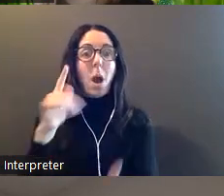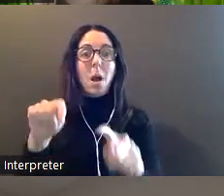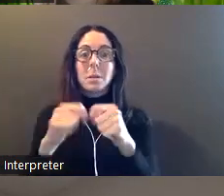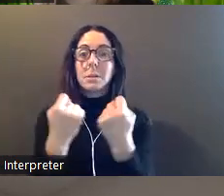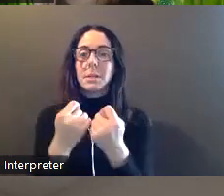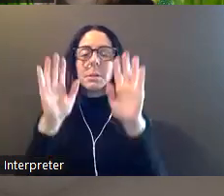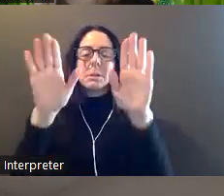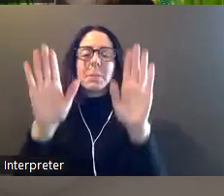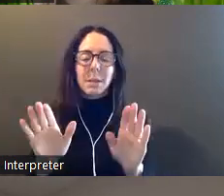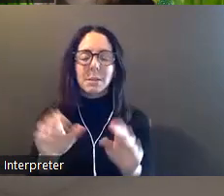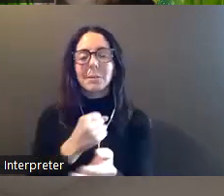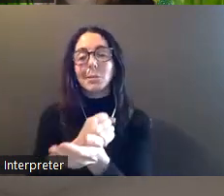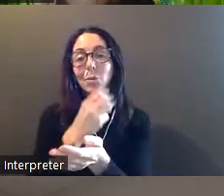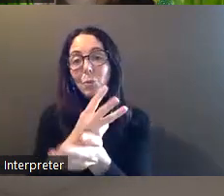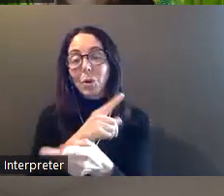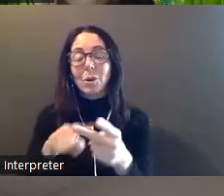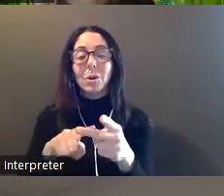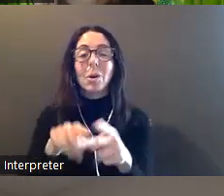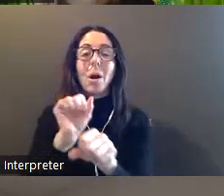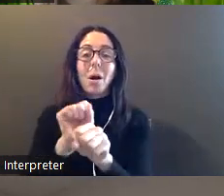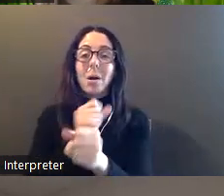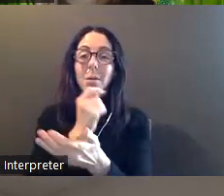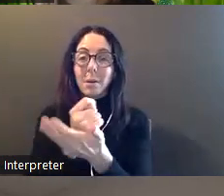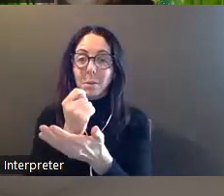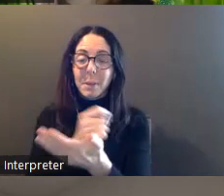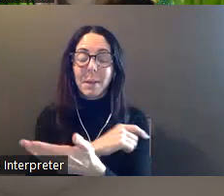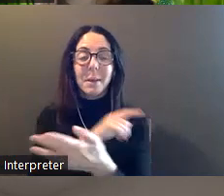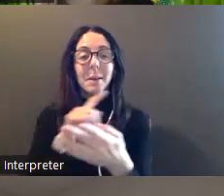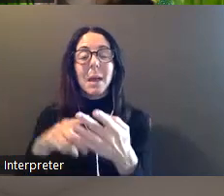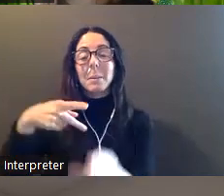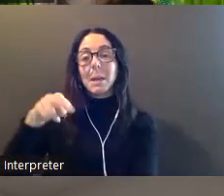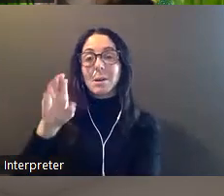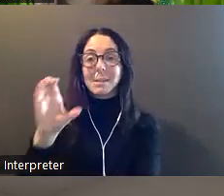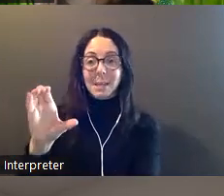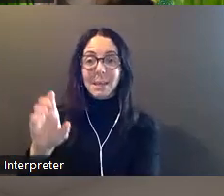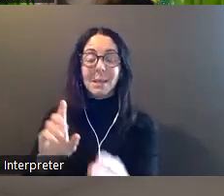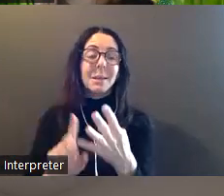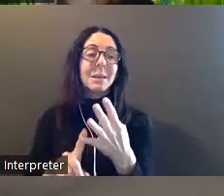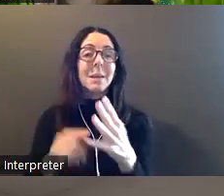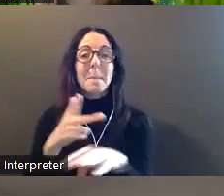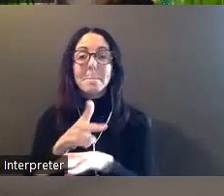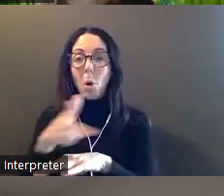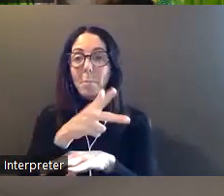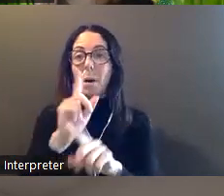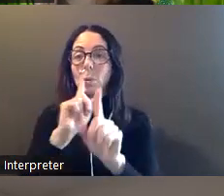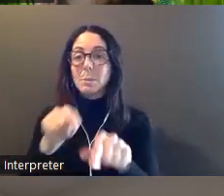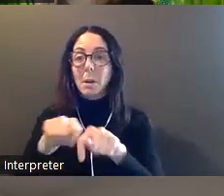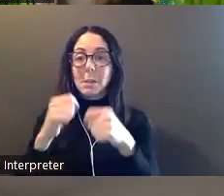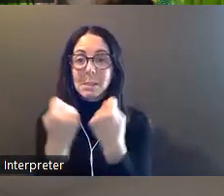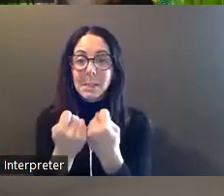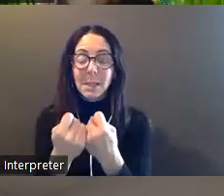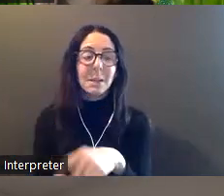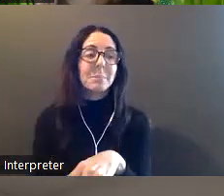which includes social work, occupational therapy, PRCs, our mobile response team,